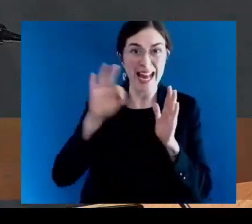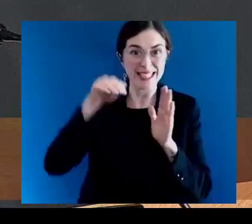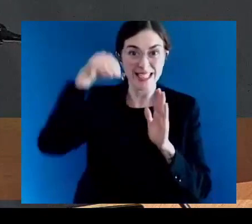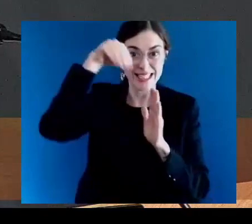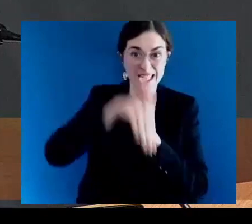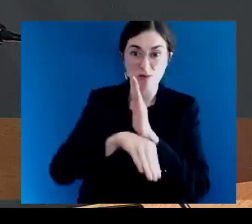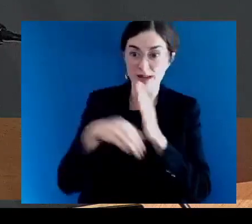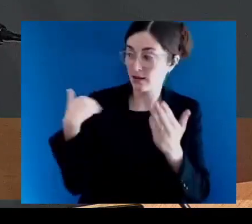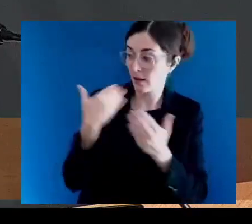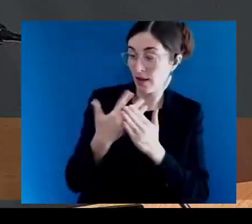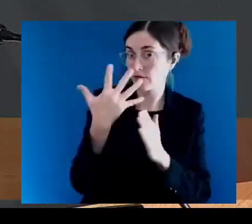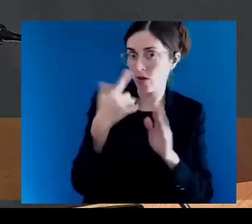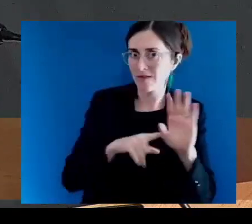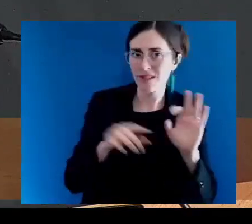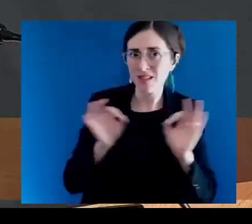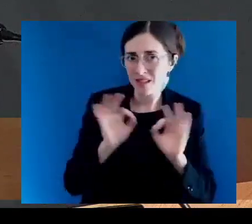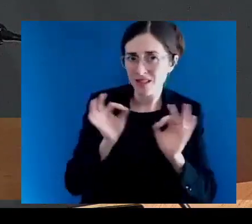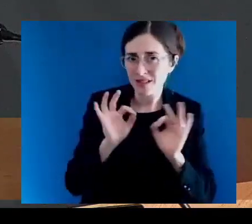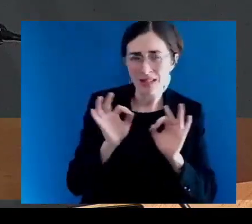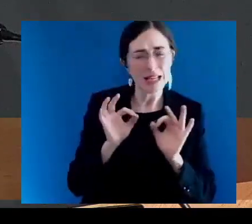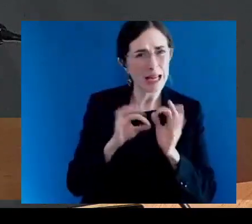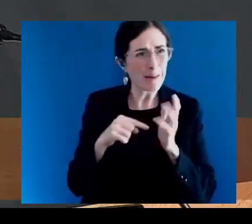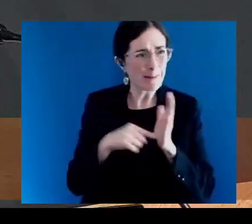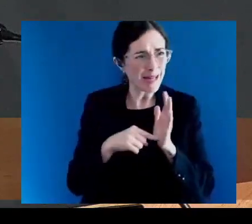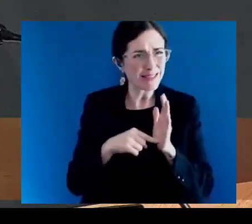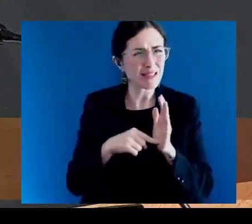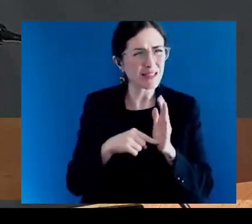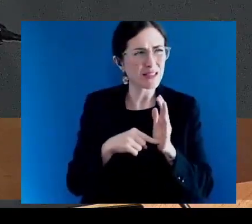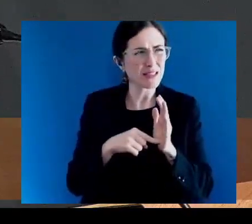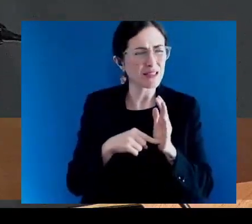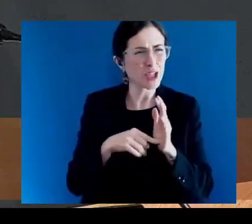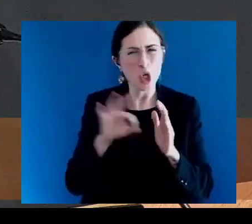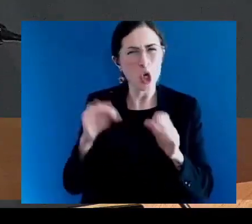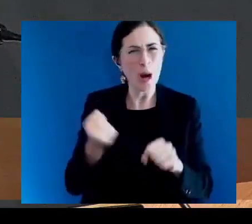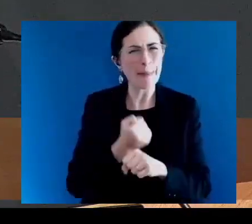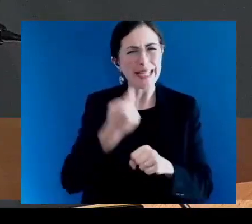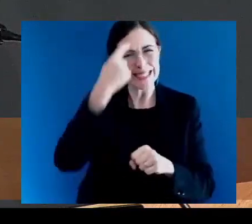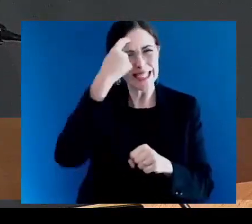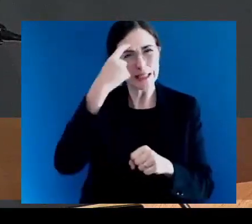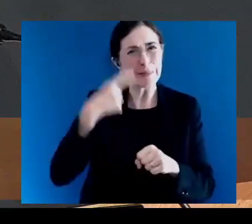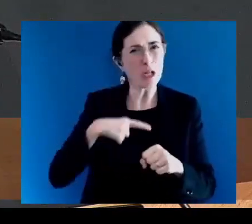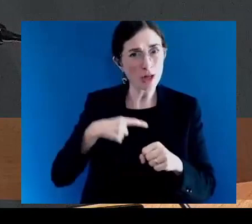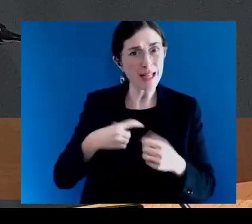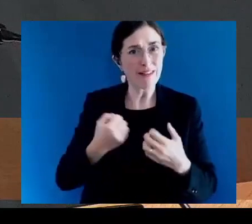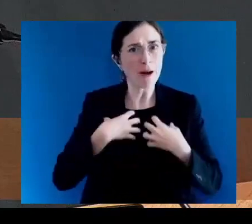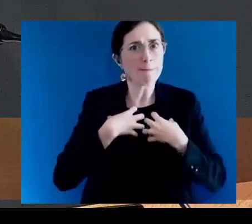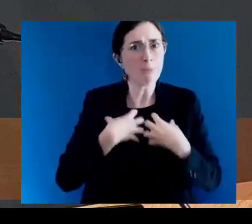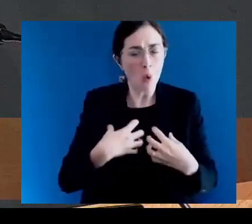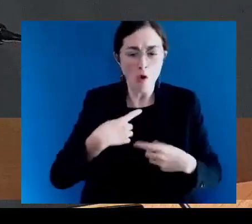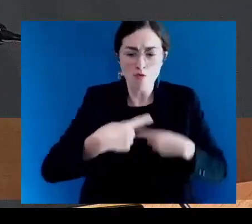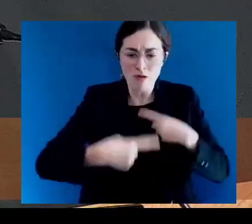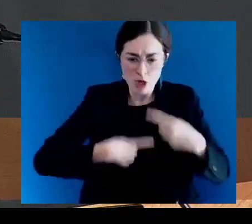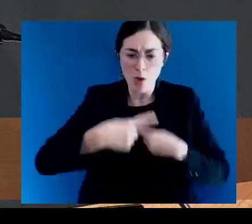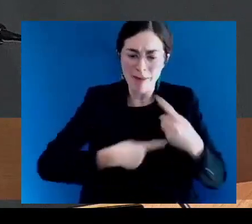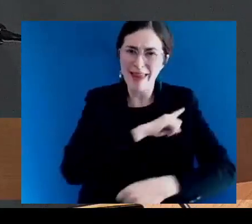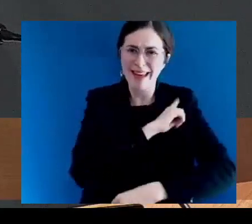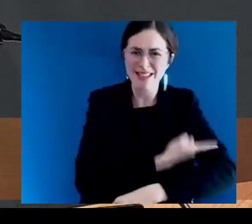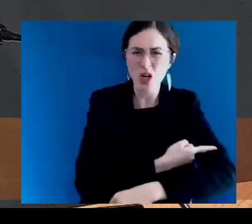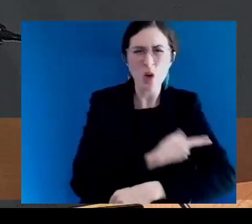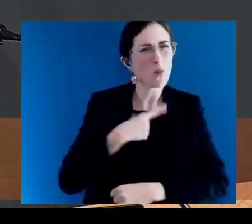the amount of renewables to generate electricity has. So how is that